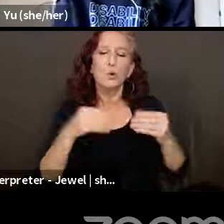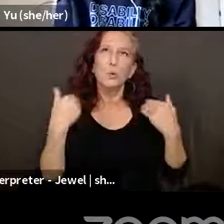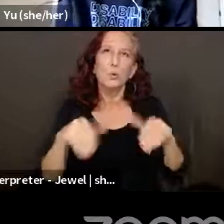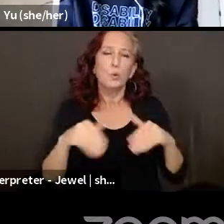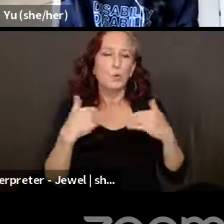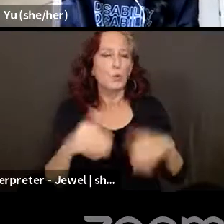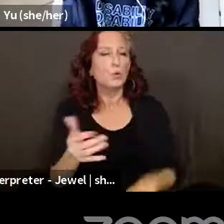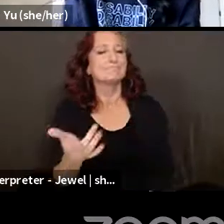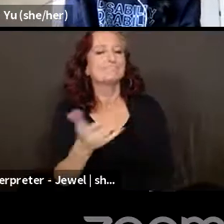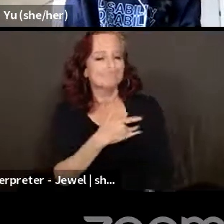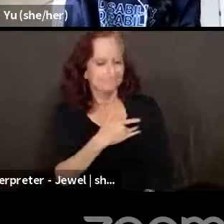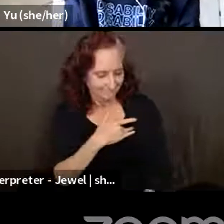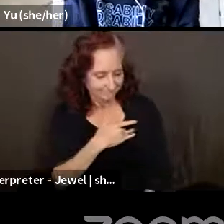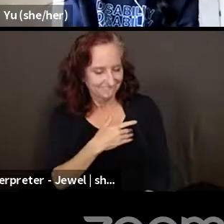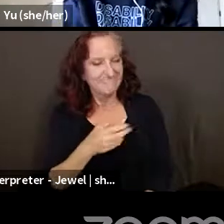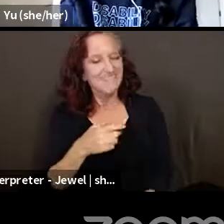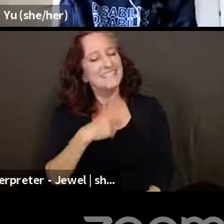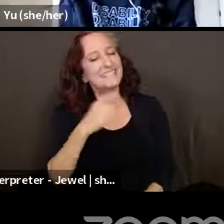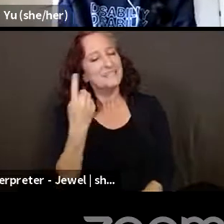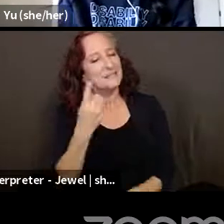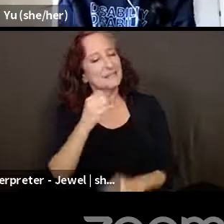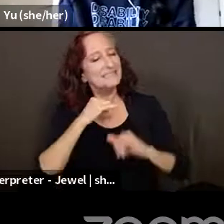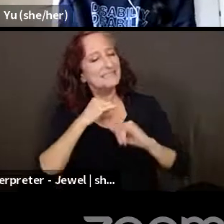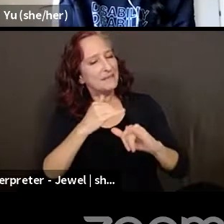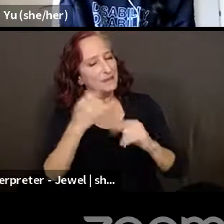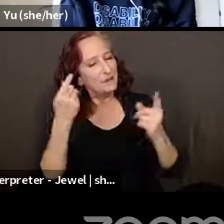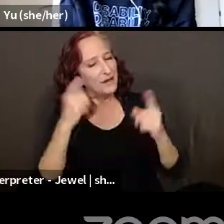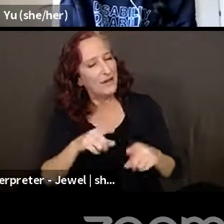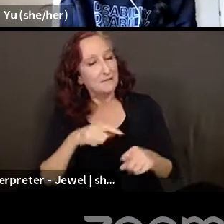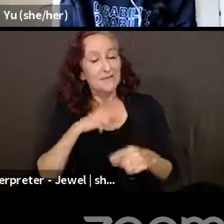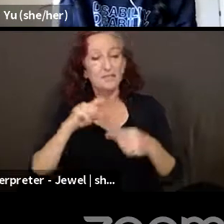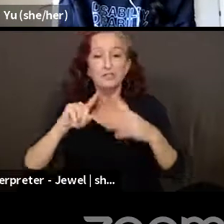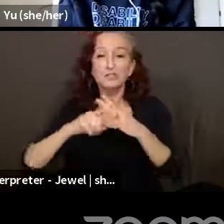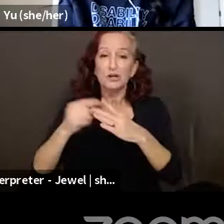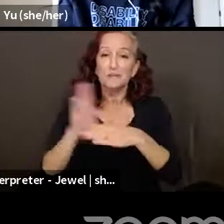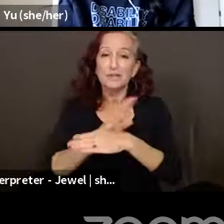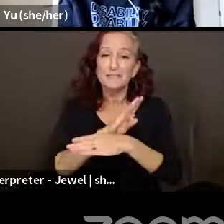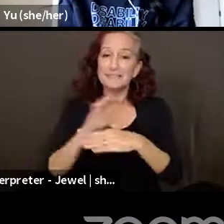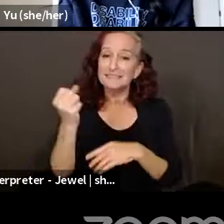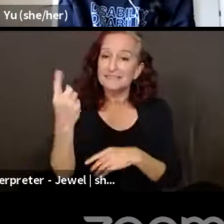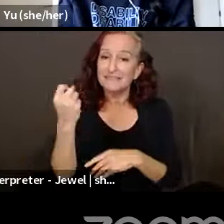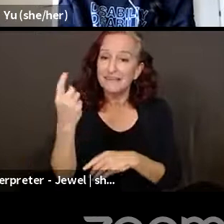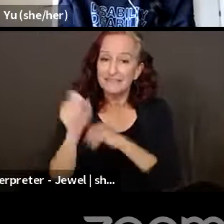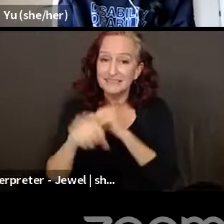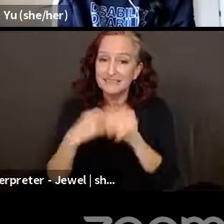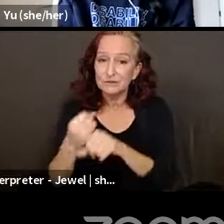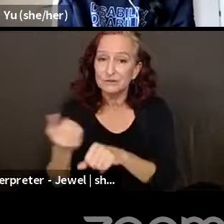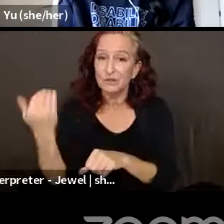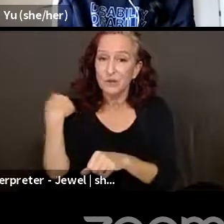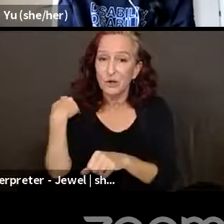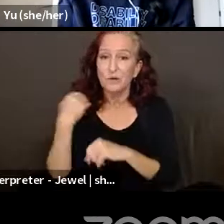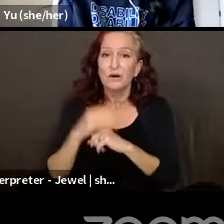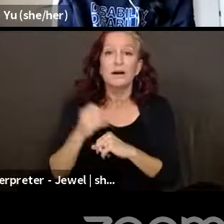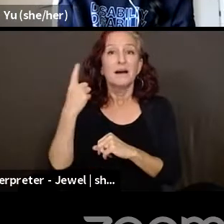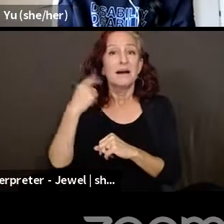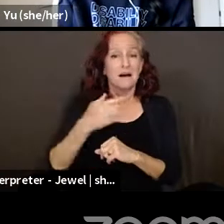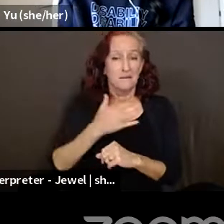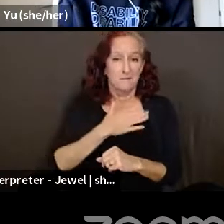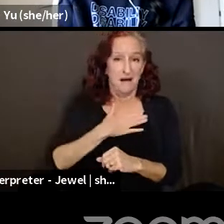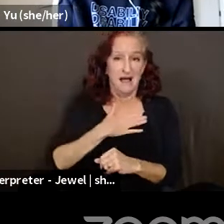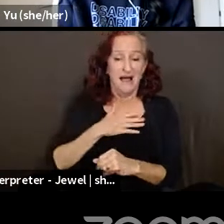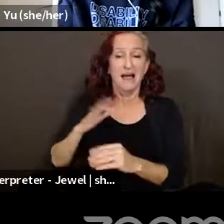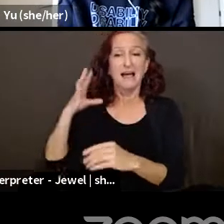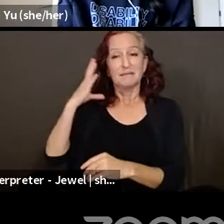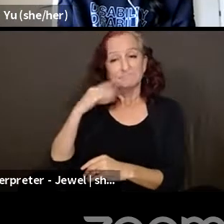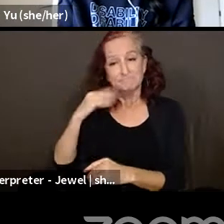but different happen when I started my business 11 years ago. And so just by way of background, I'm actually a lawyer by training, and I practiced